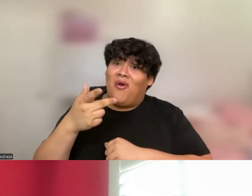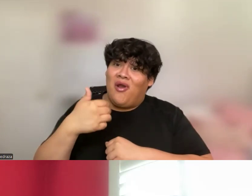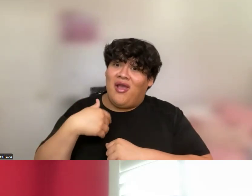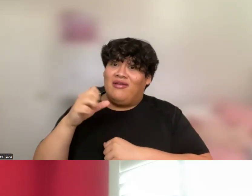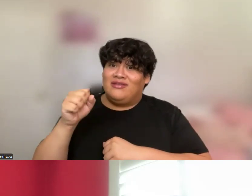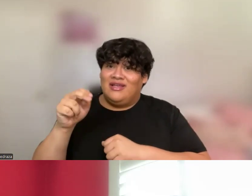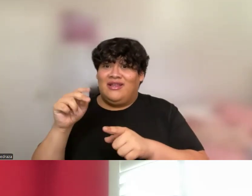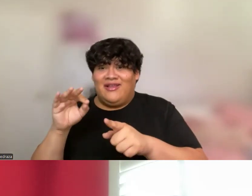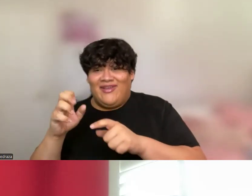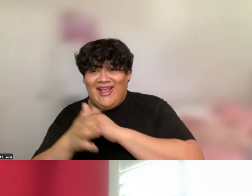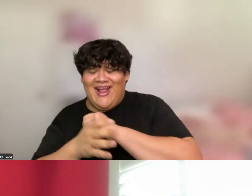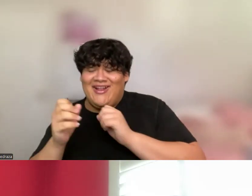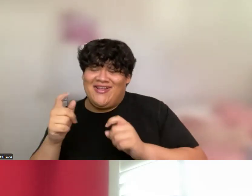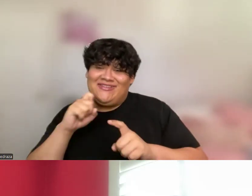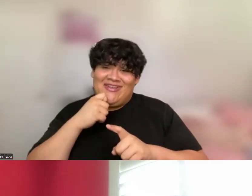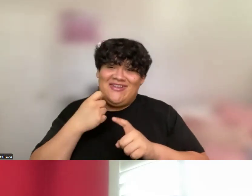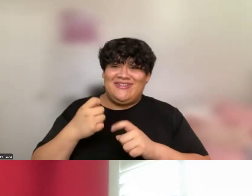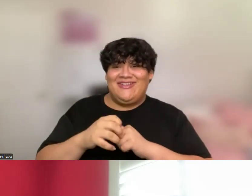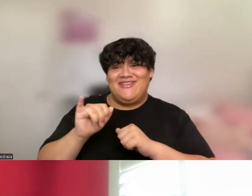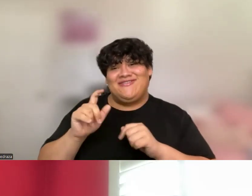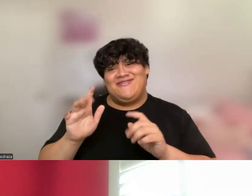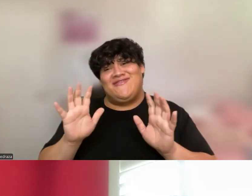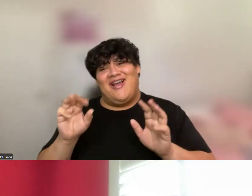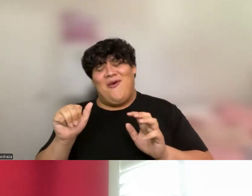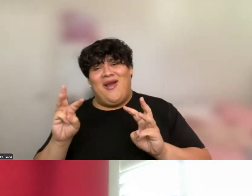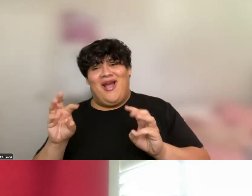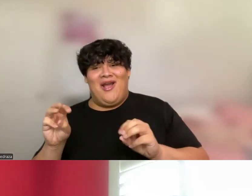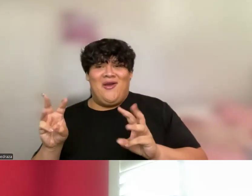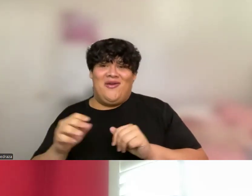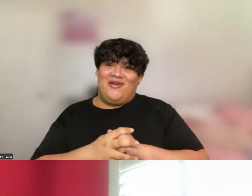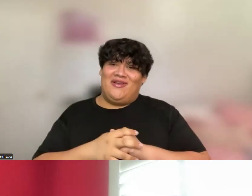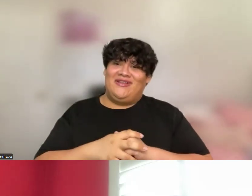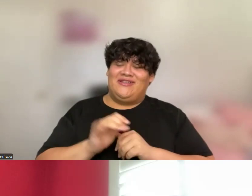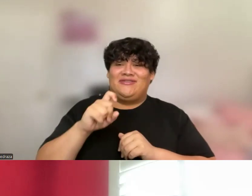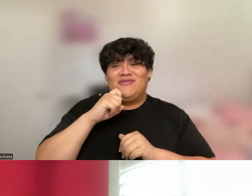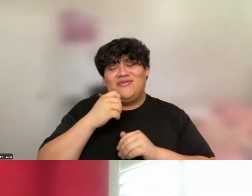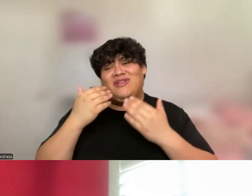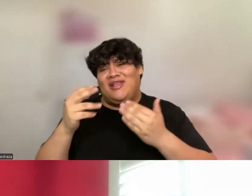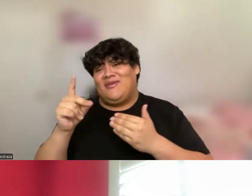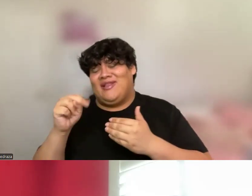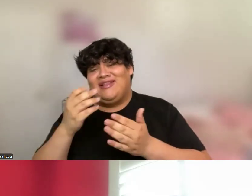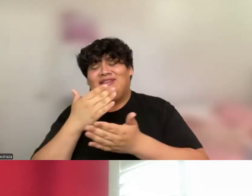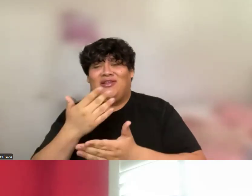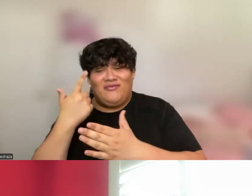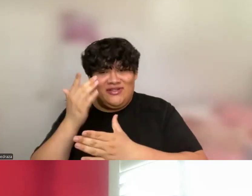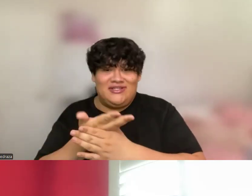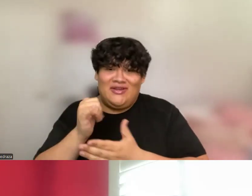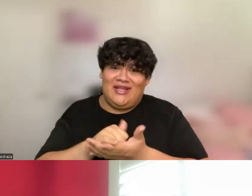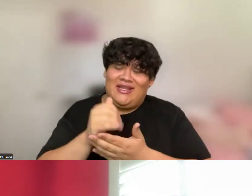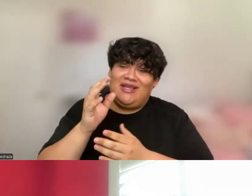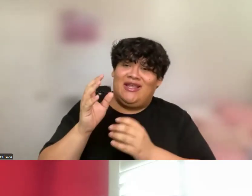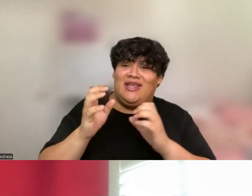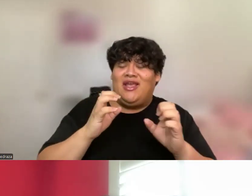County here. That's awesome. Sourcewise. Okay, so cool. Dan. Okay, thank you for sharing that experience. That's really heartening. Thank